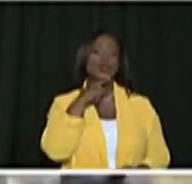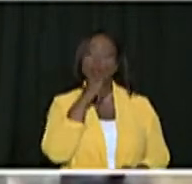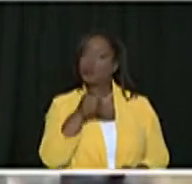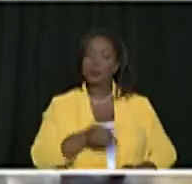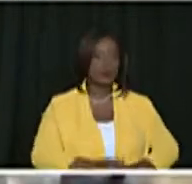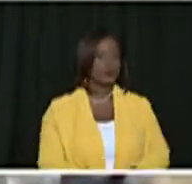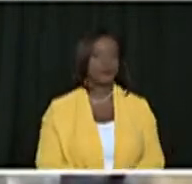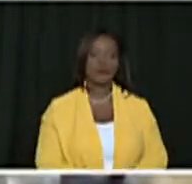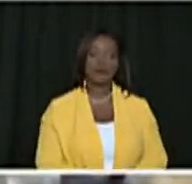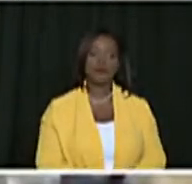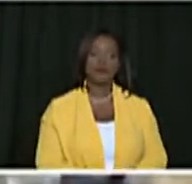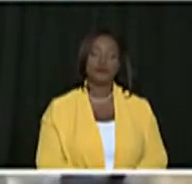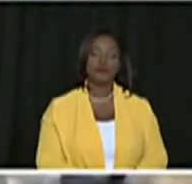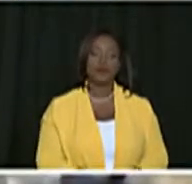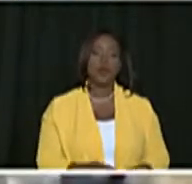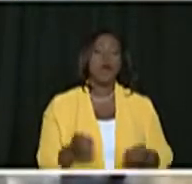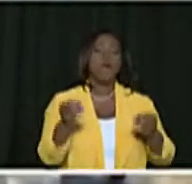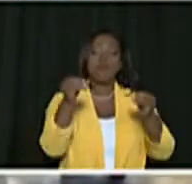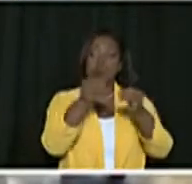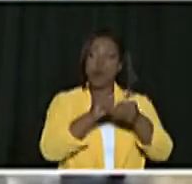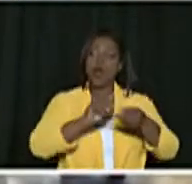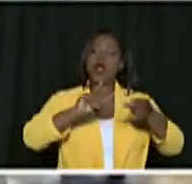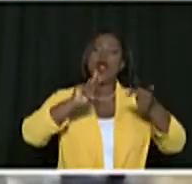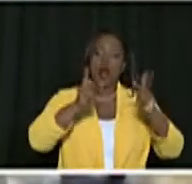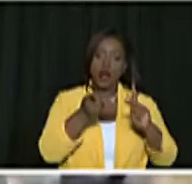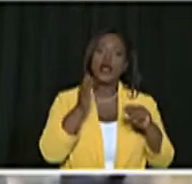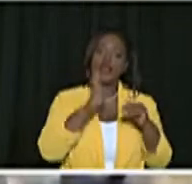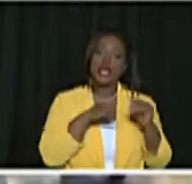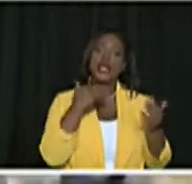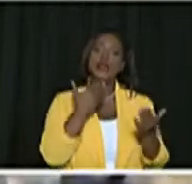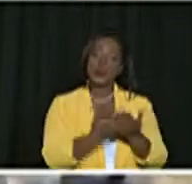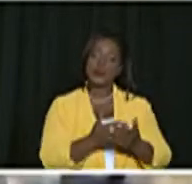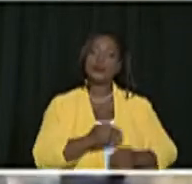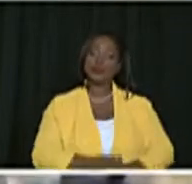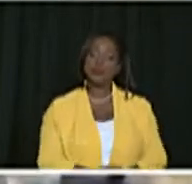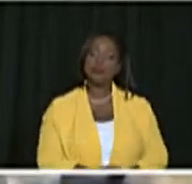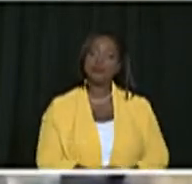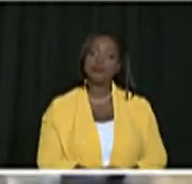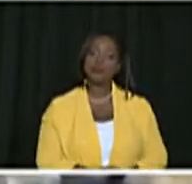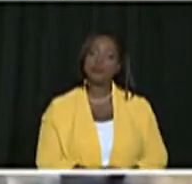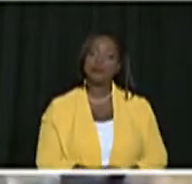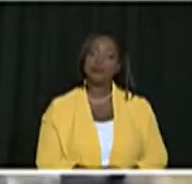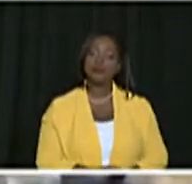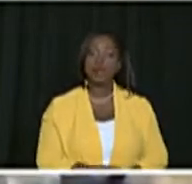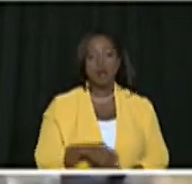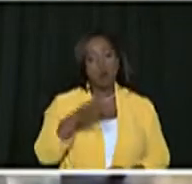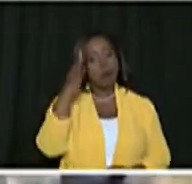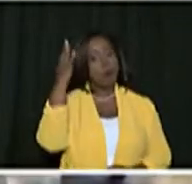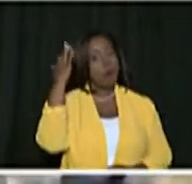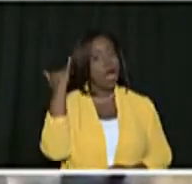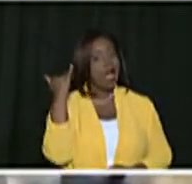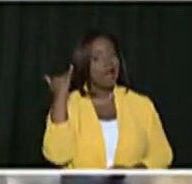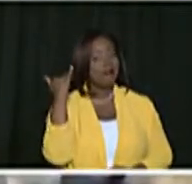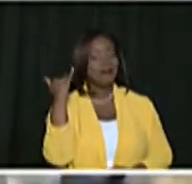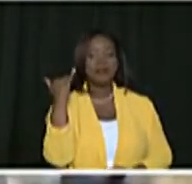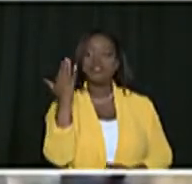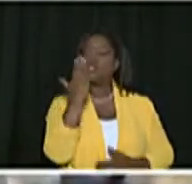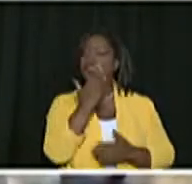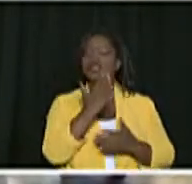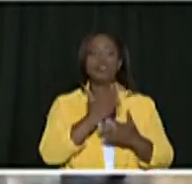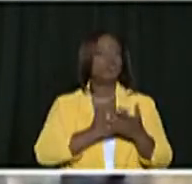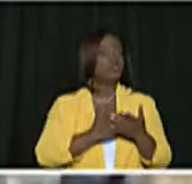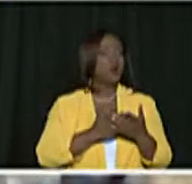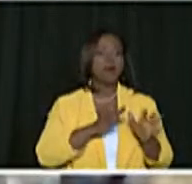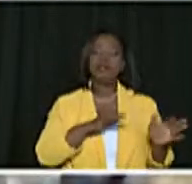good, because a lot of these children are really traumatized. A lot of these children will evoke uncontrollable